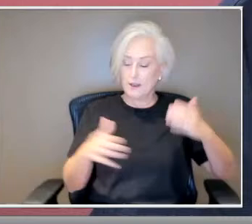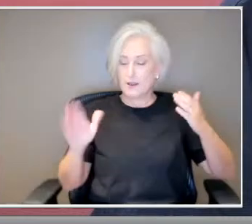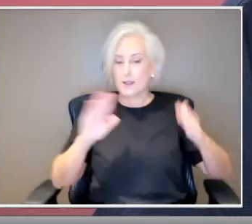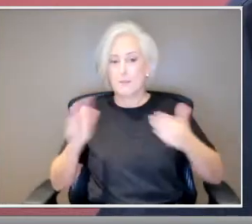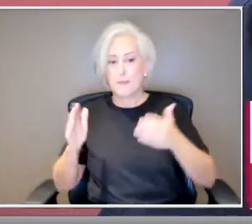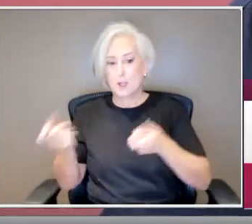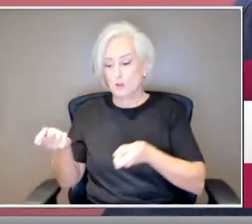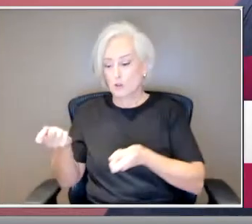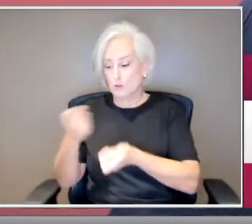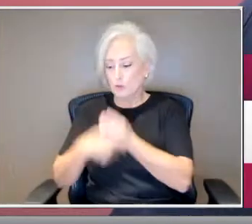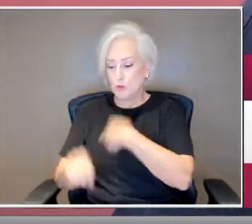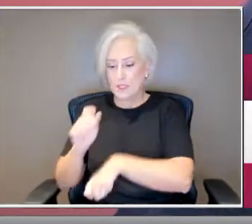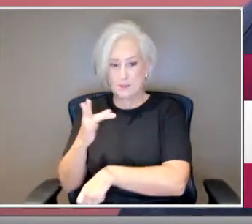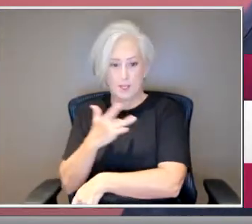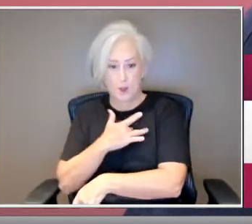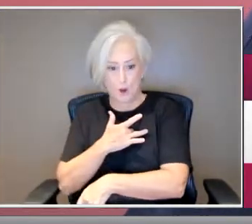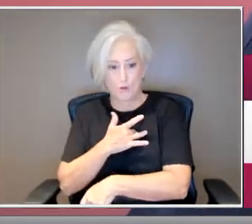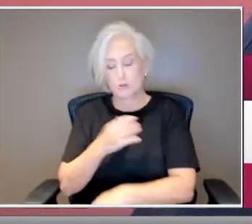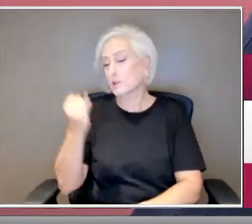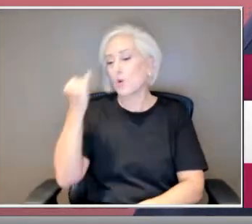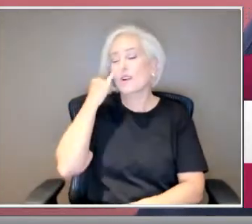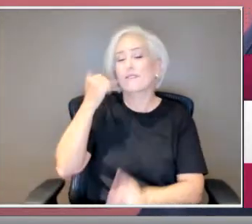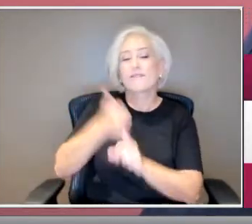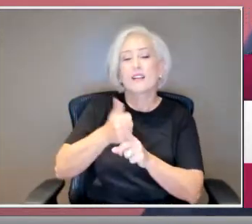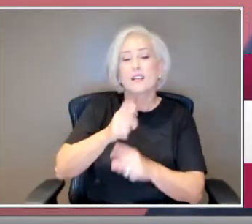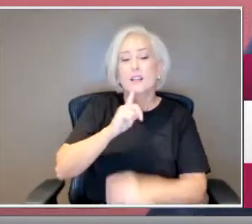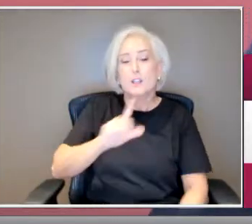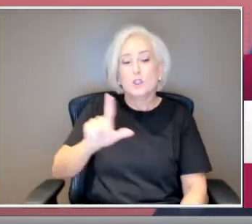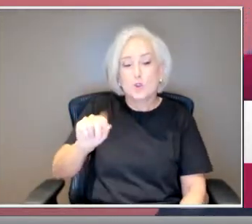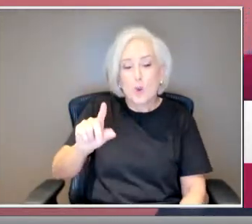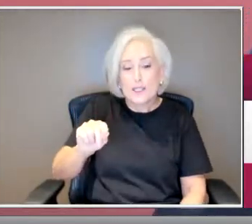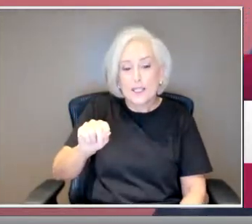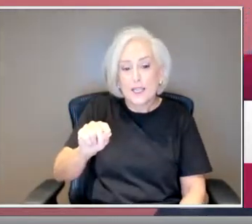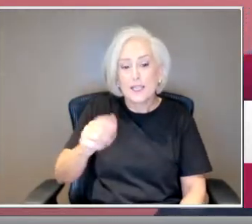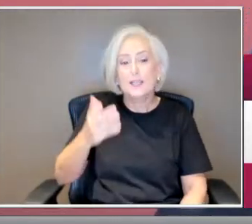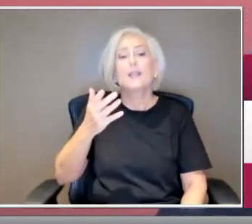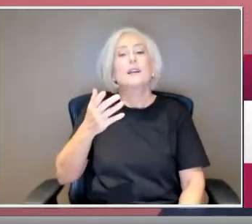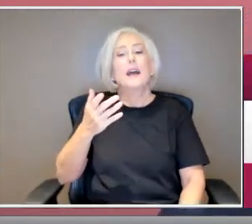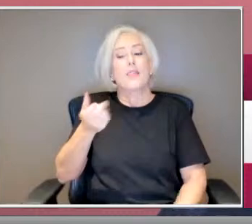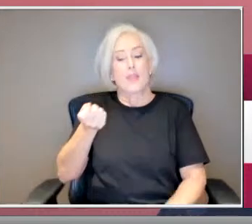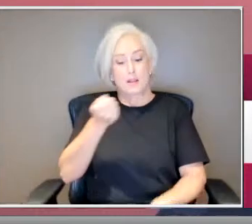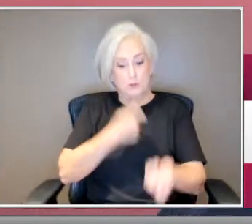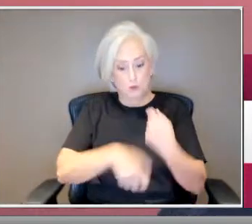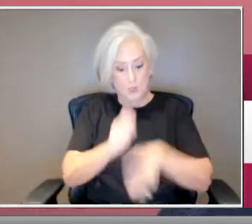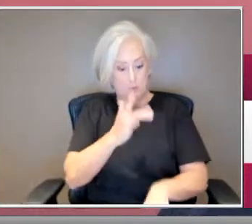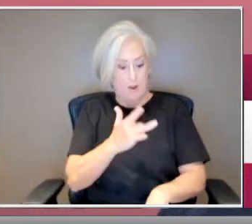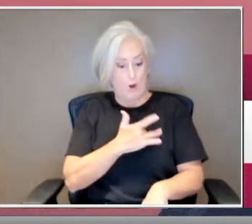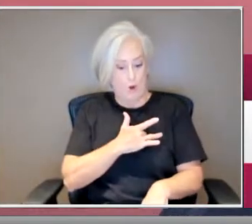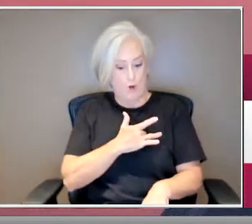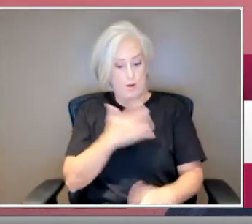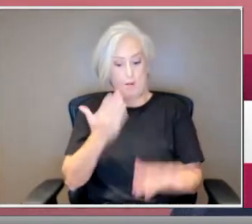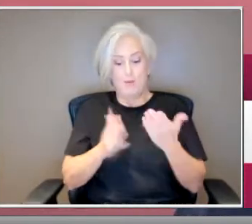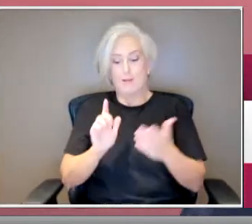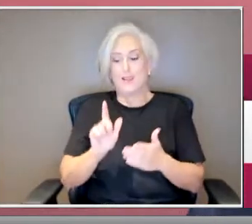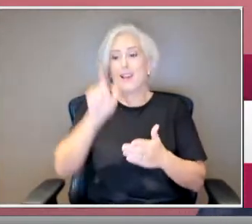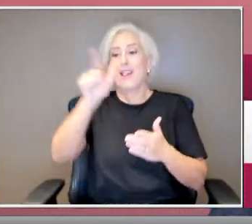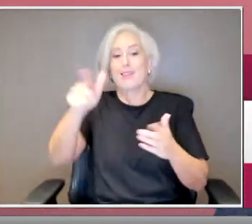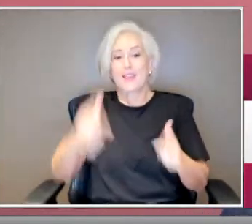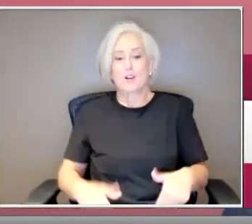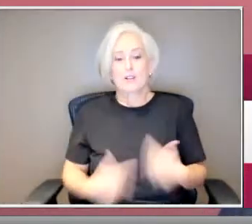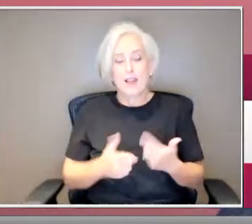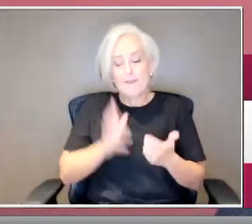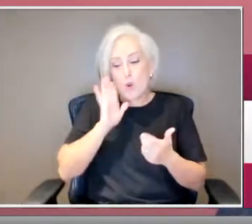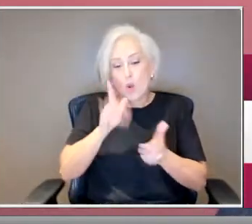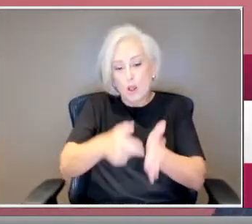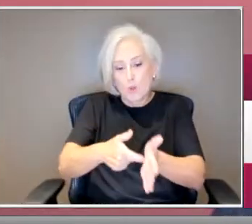certainly going to need to transplant them again. Oh, and you want to avoid. And so what is the strategy that gives you